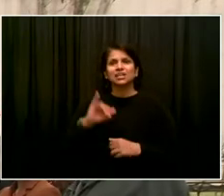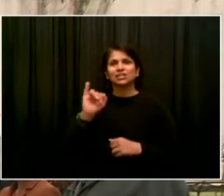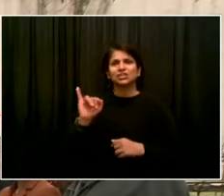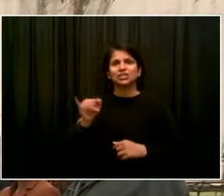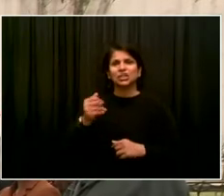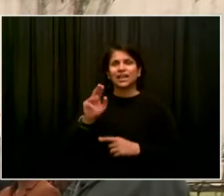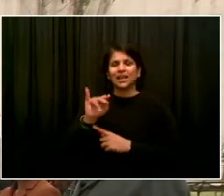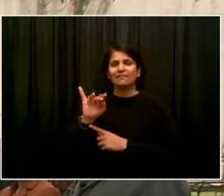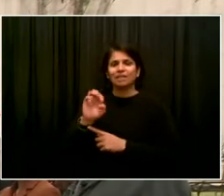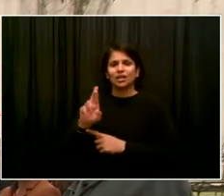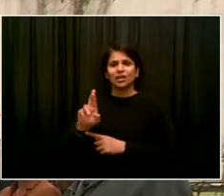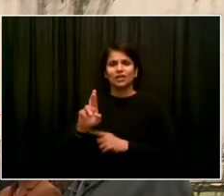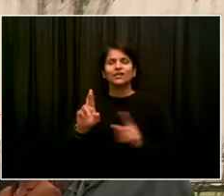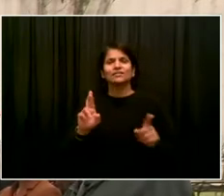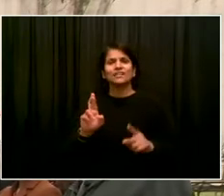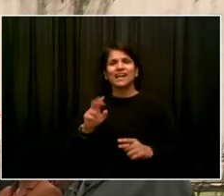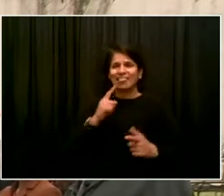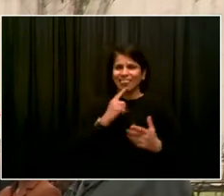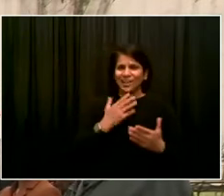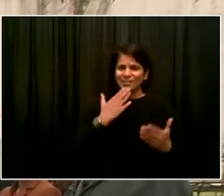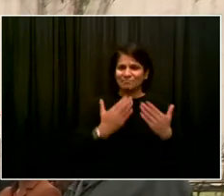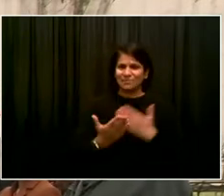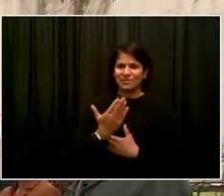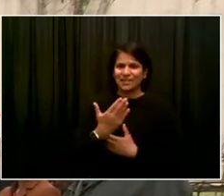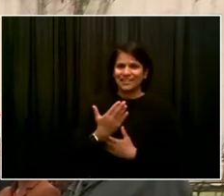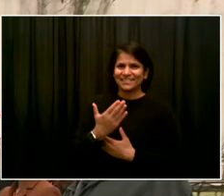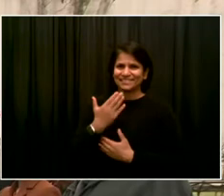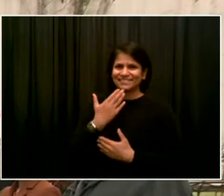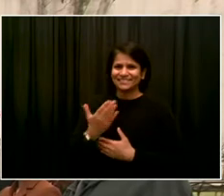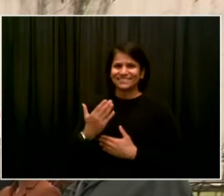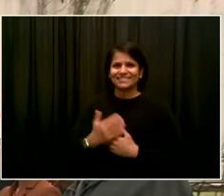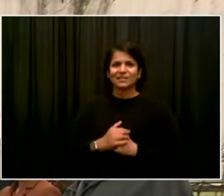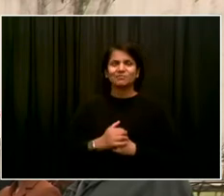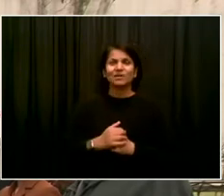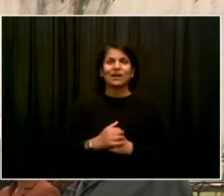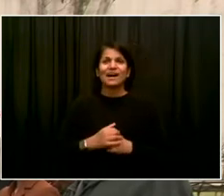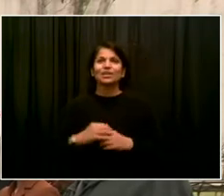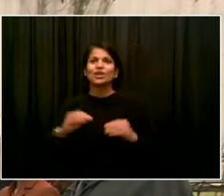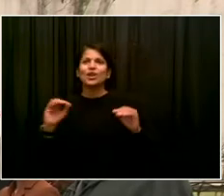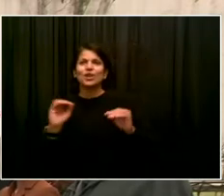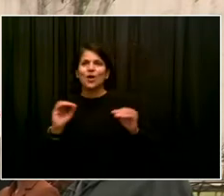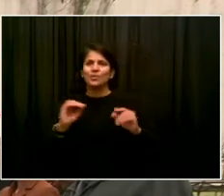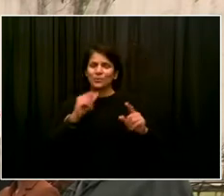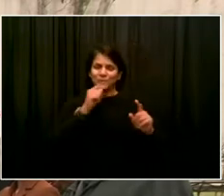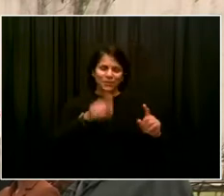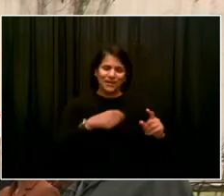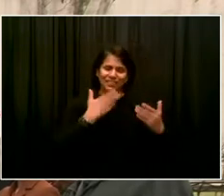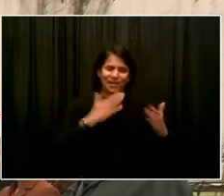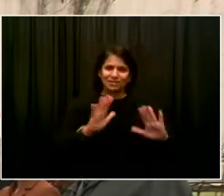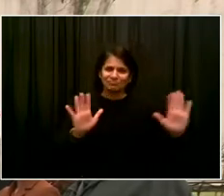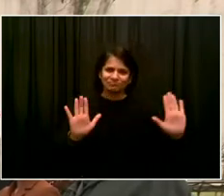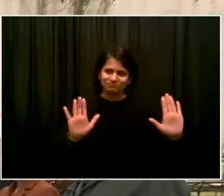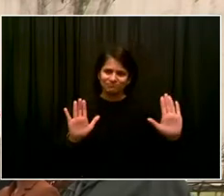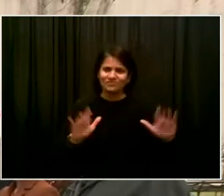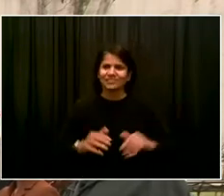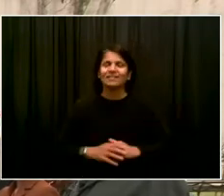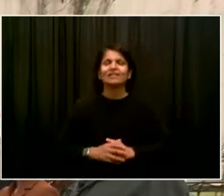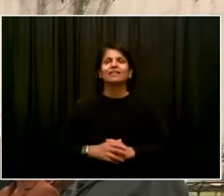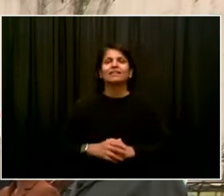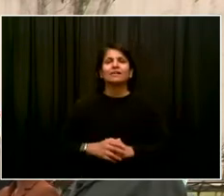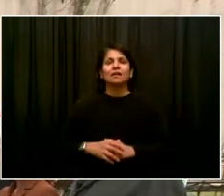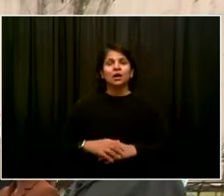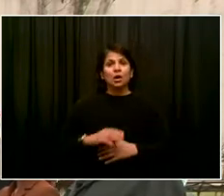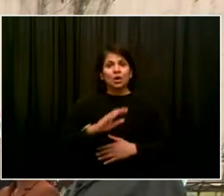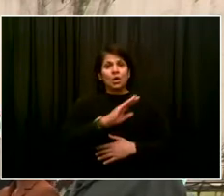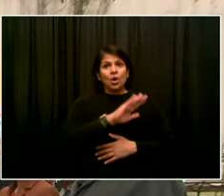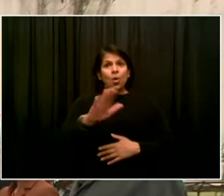Good morning. Good morning, Mayor de Blasio. No thanks needed over here from me. You had the vision, you had the